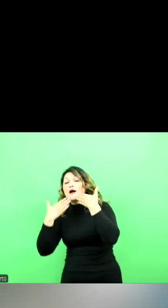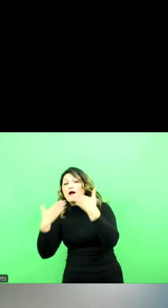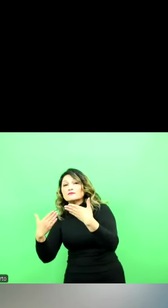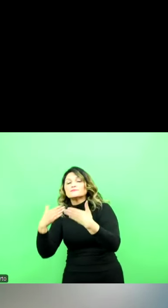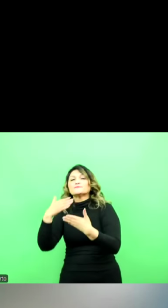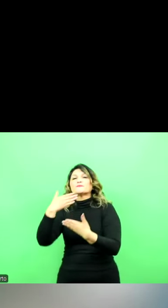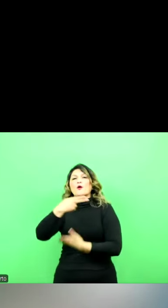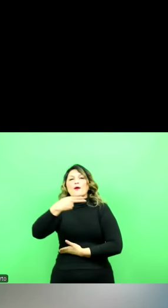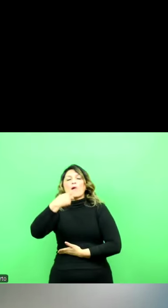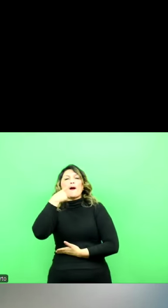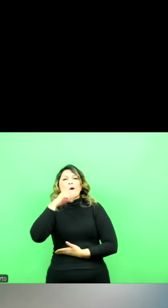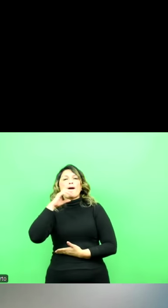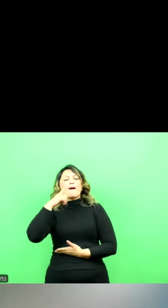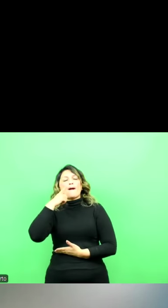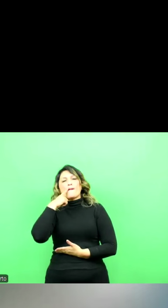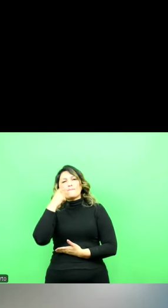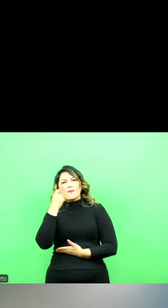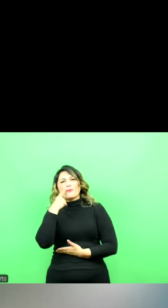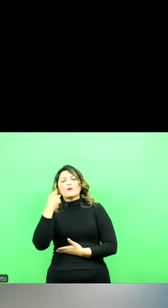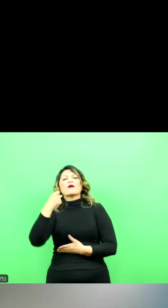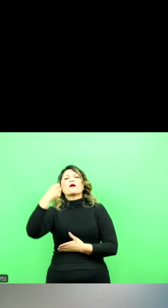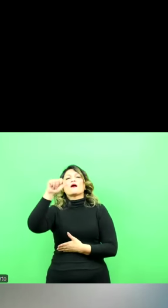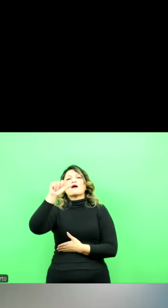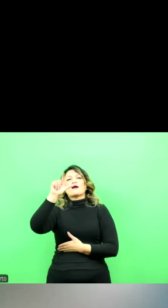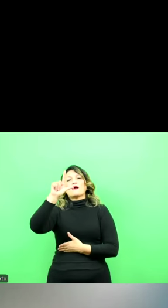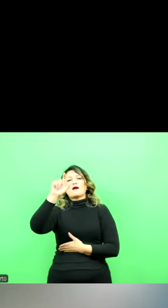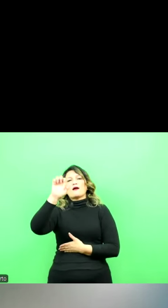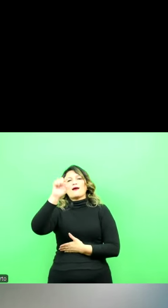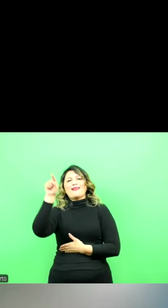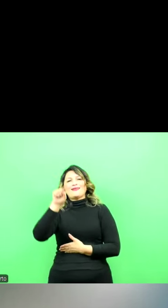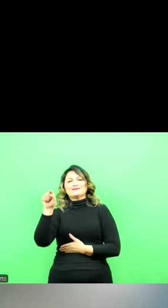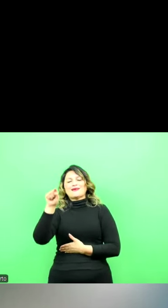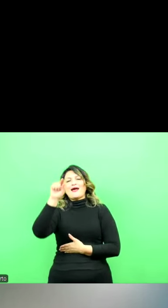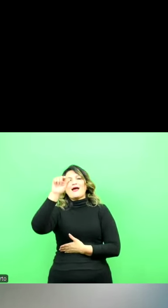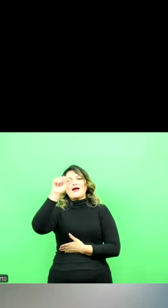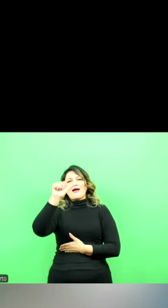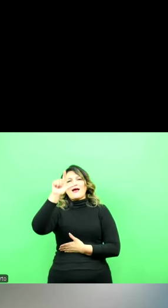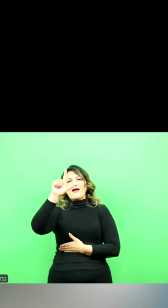for many years, and he has a vast experience in this area.